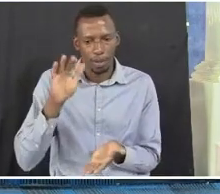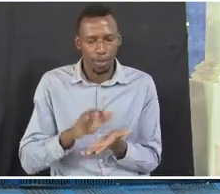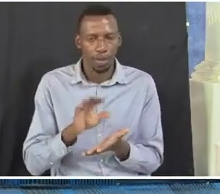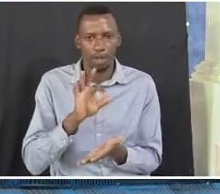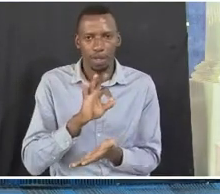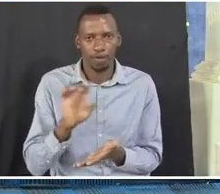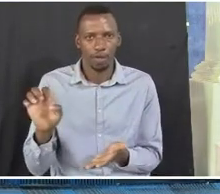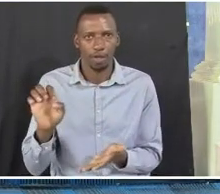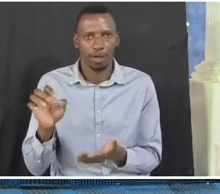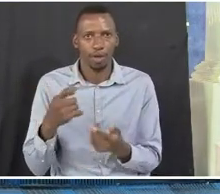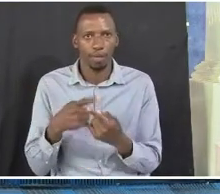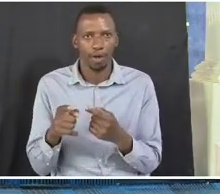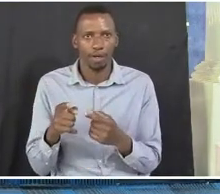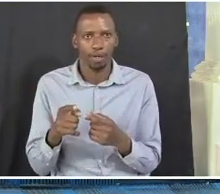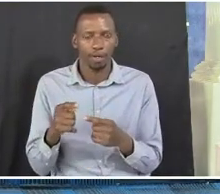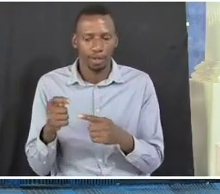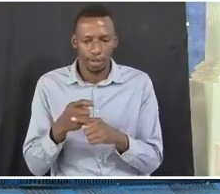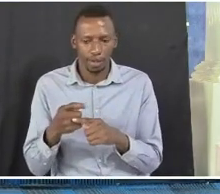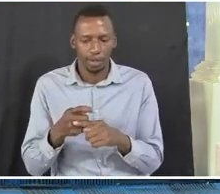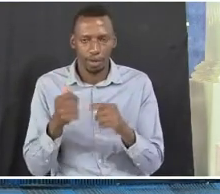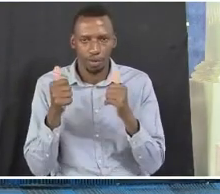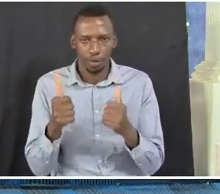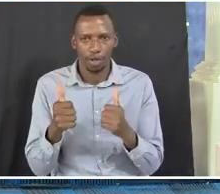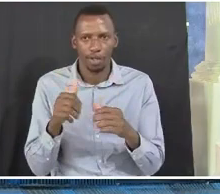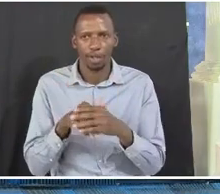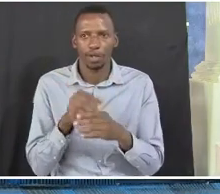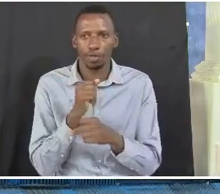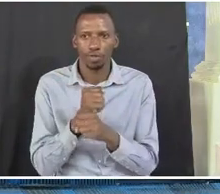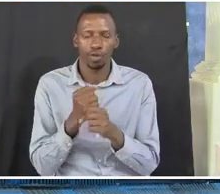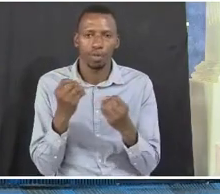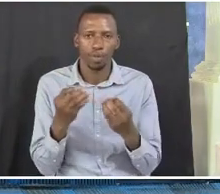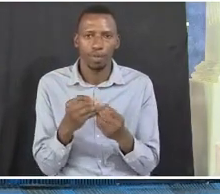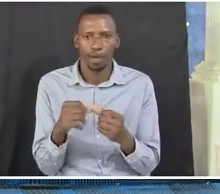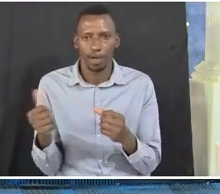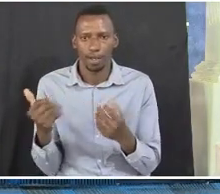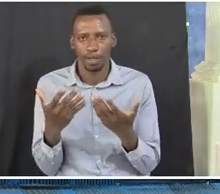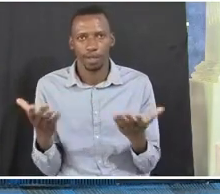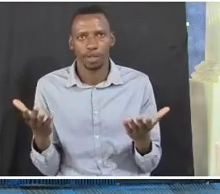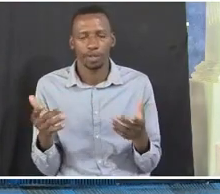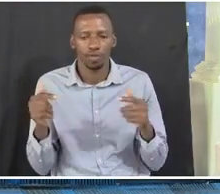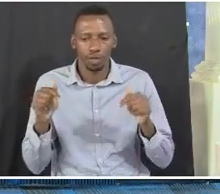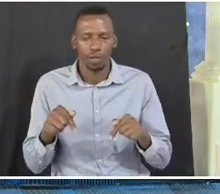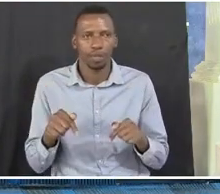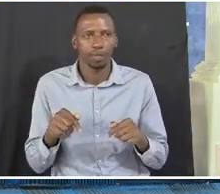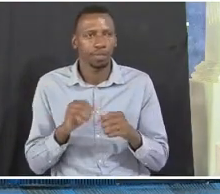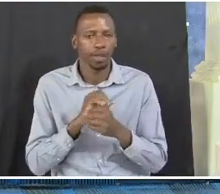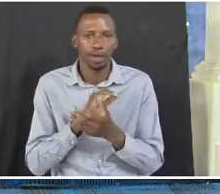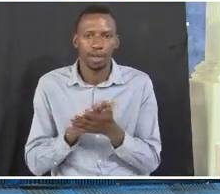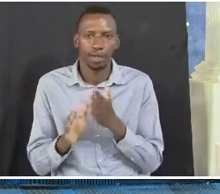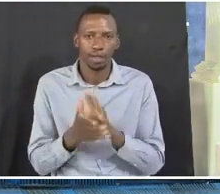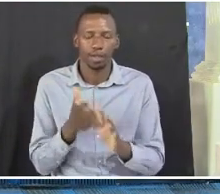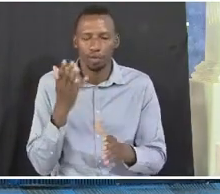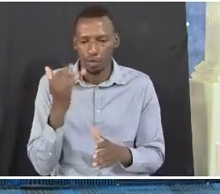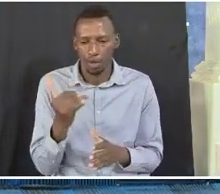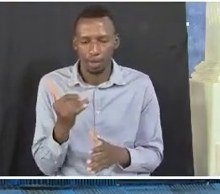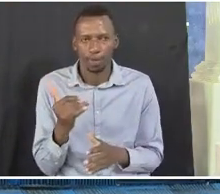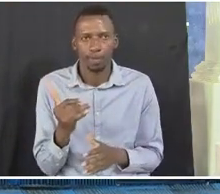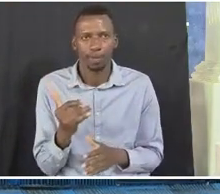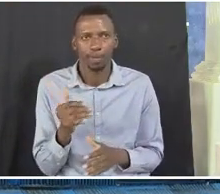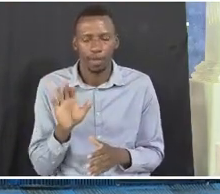came also well trained in doing many other things. Today, nothing. Why? Their